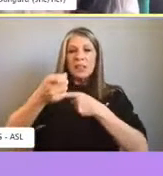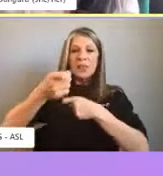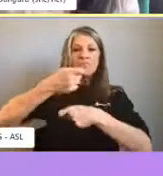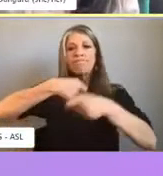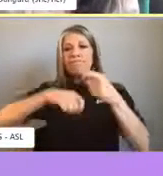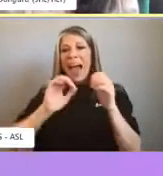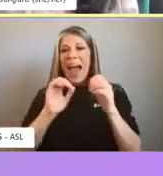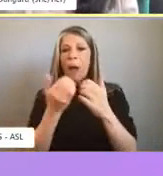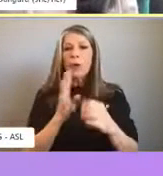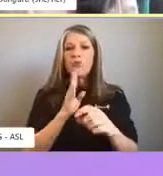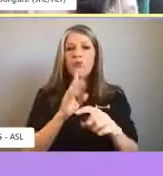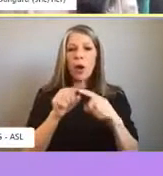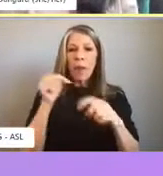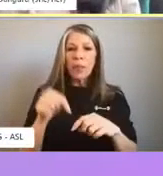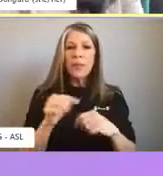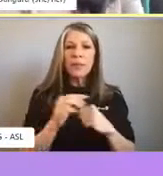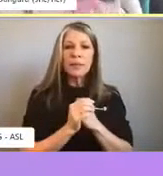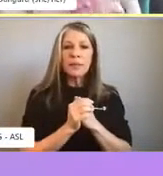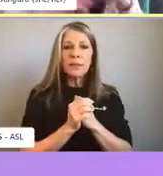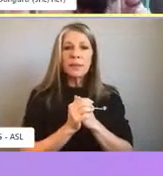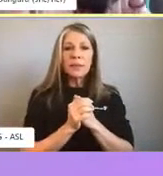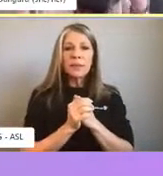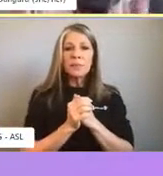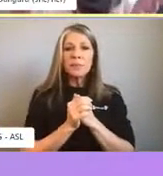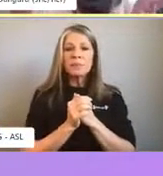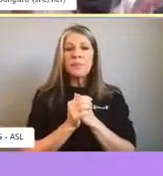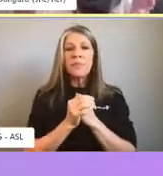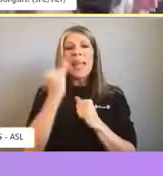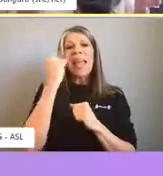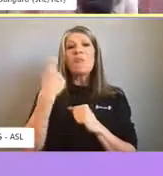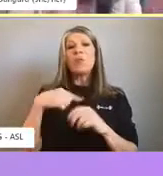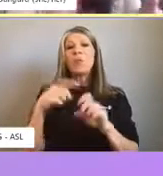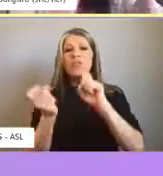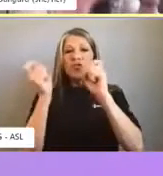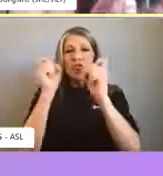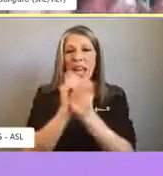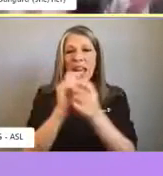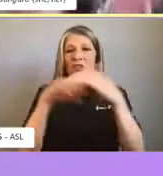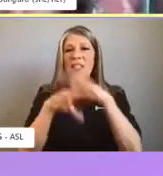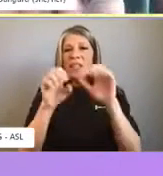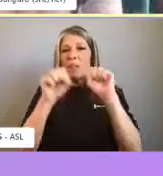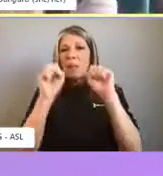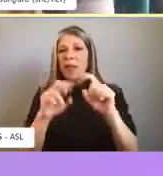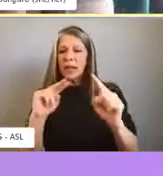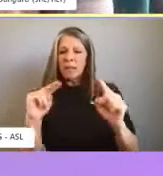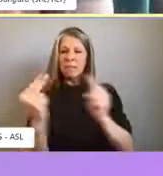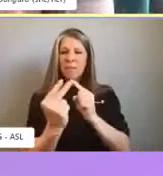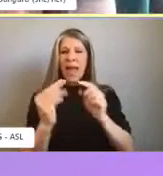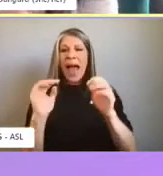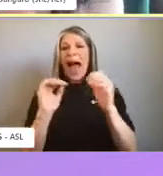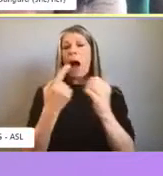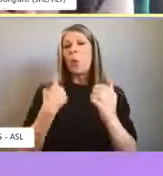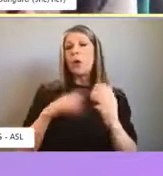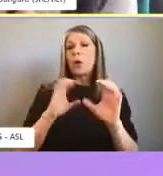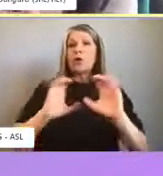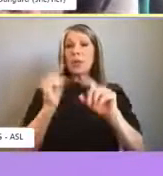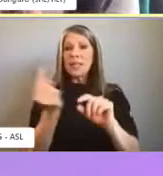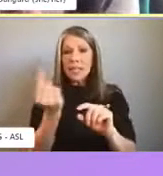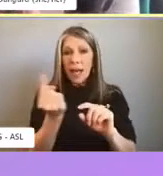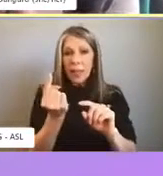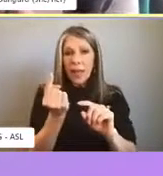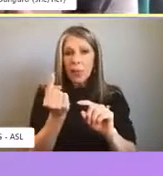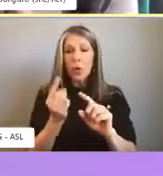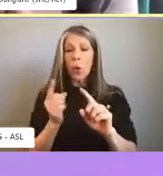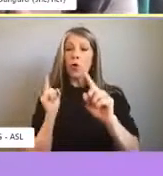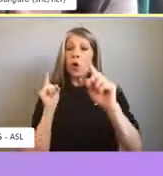this beginning right from the start. If we reframe accessibility as how we're getting something done towards our goal